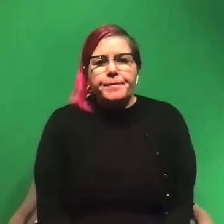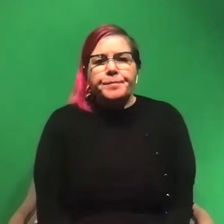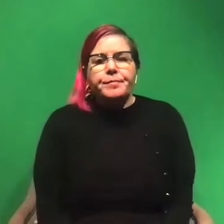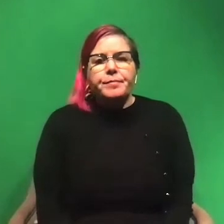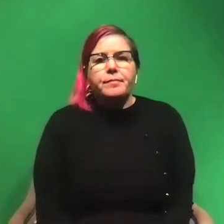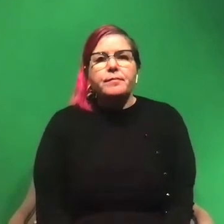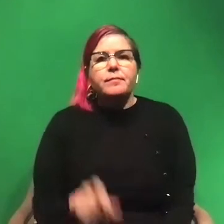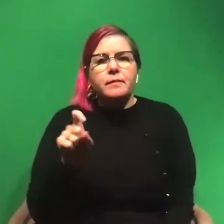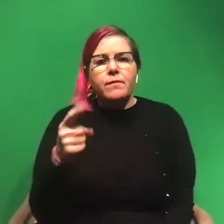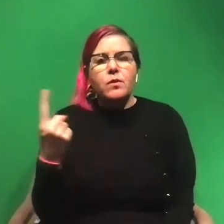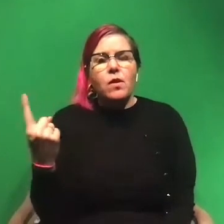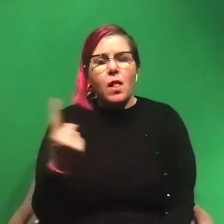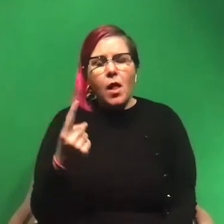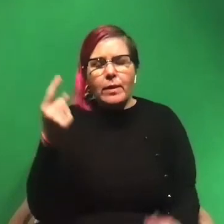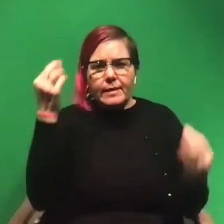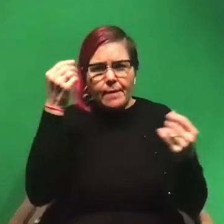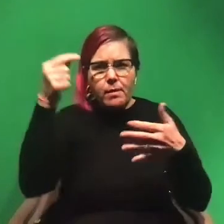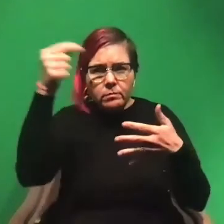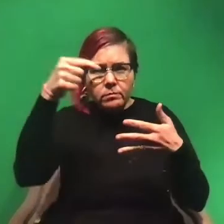take into consideration all this.